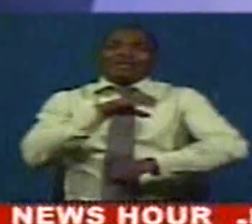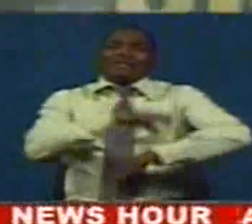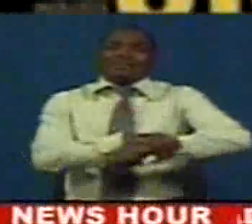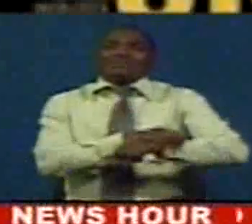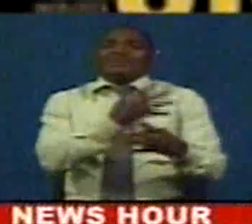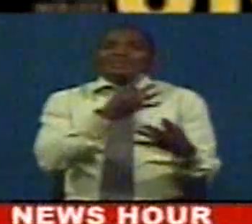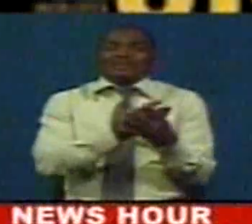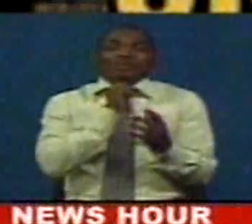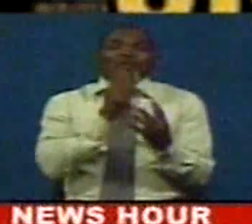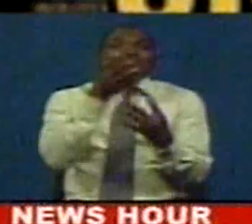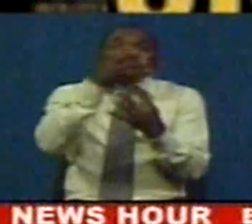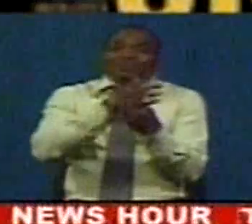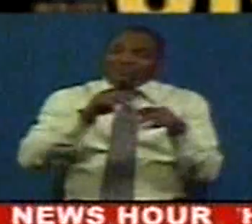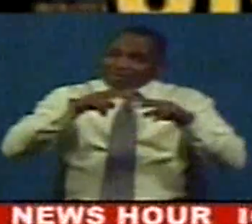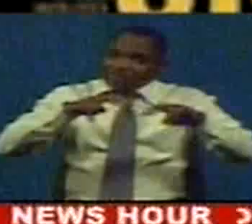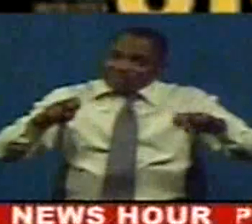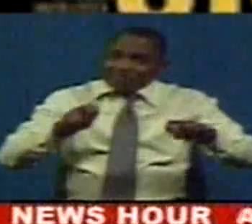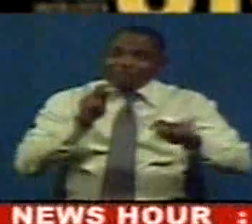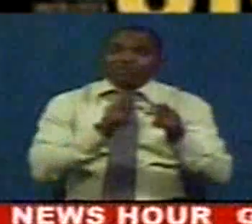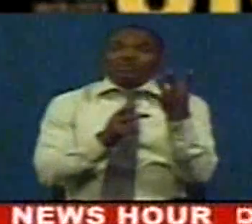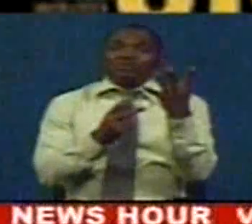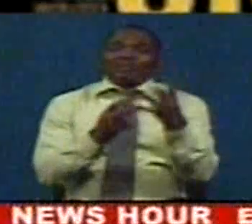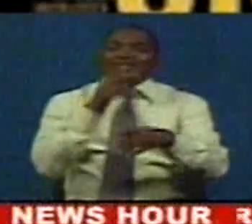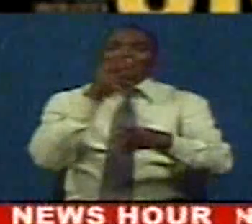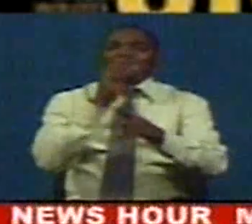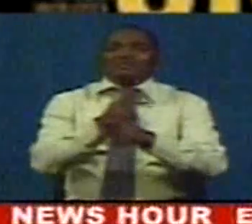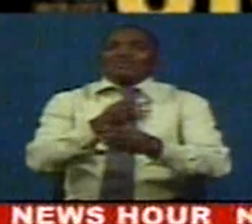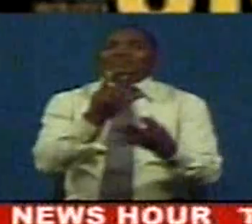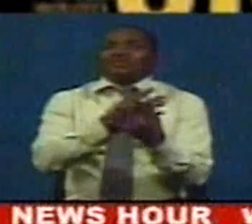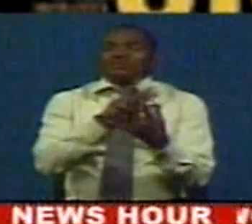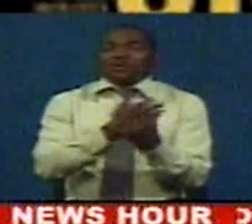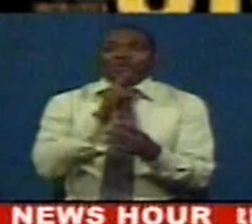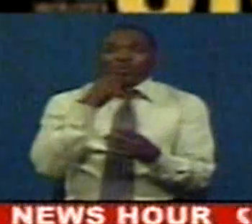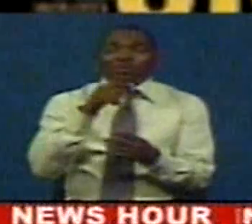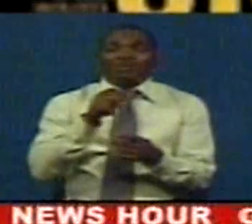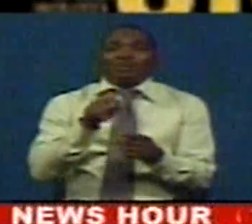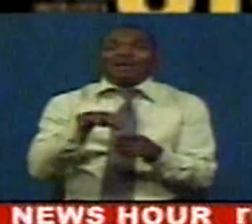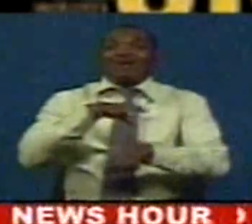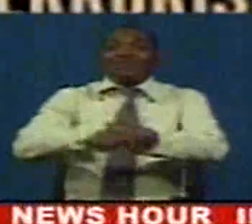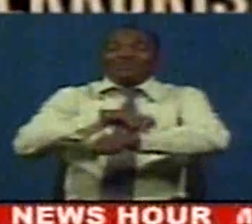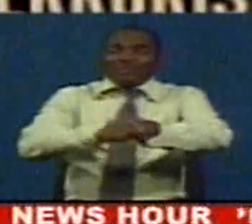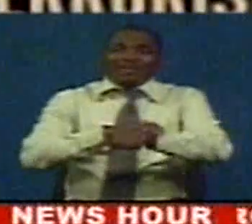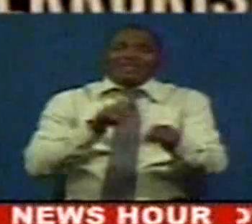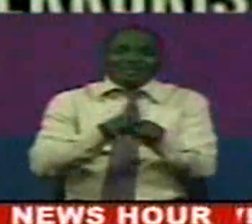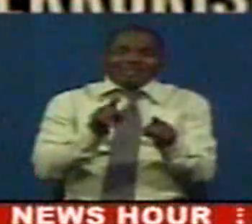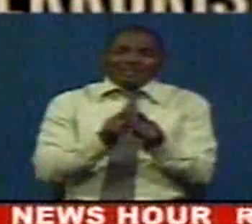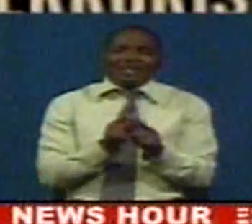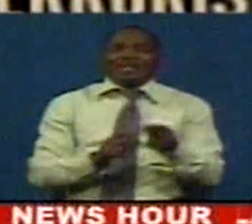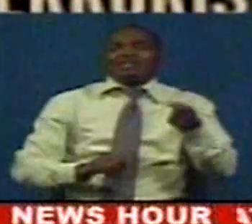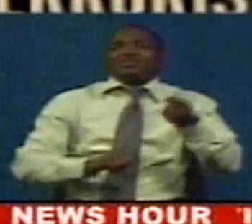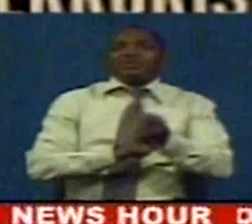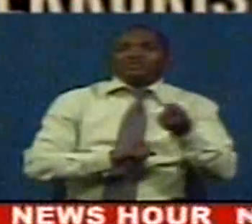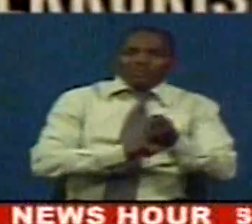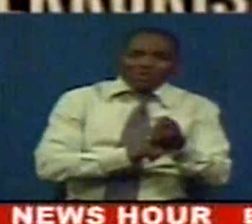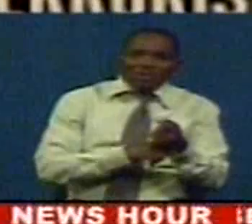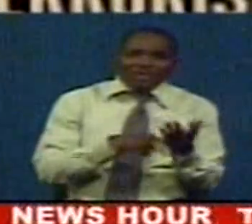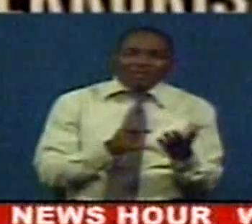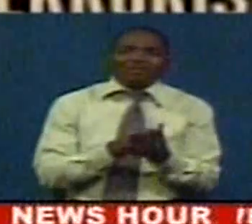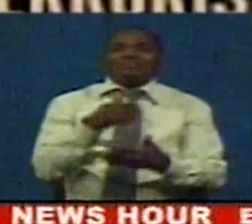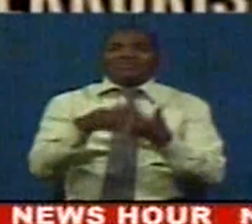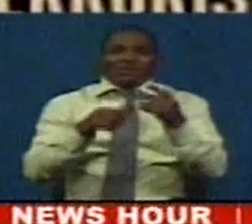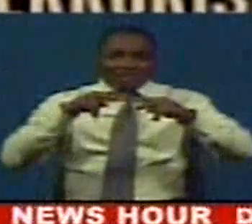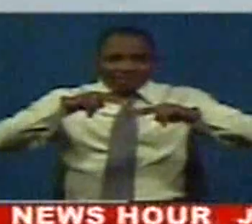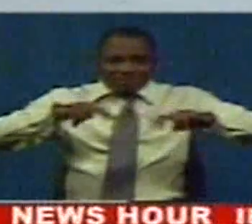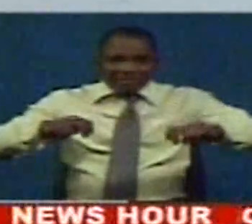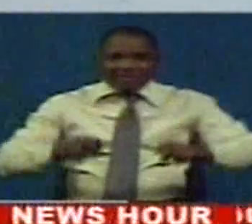we didn't want them to interfere with our investigation, and we wanted those who have we have arrested also to support us in